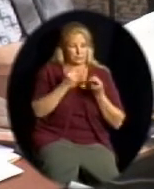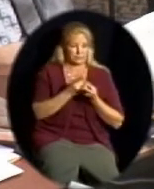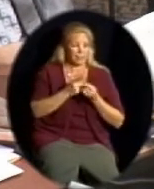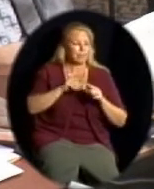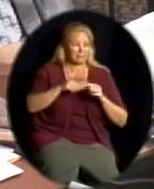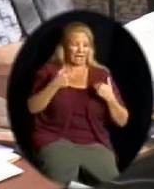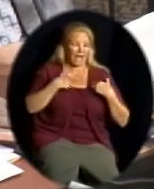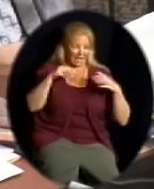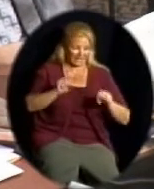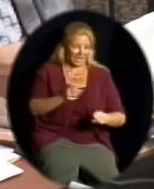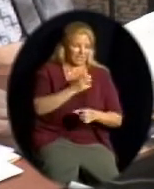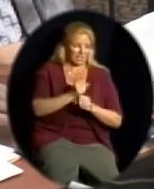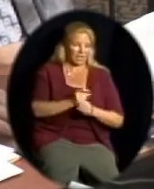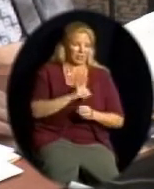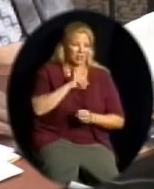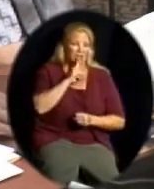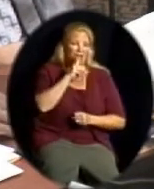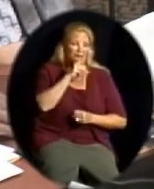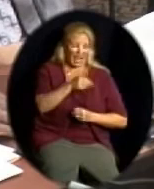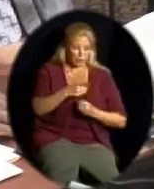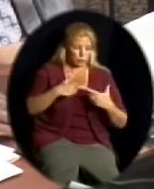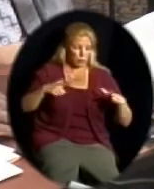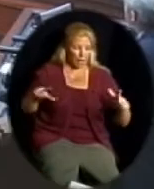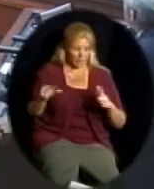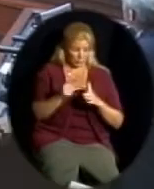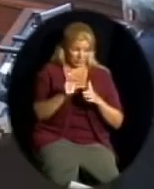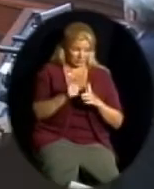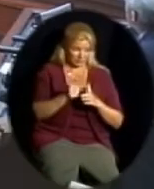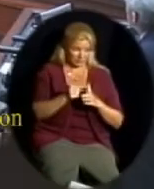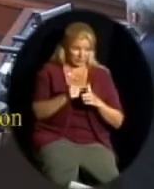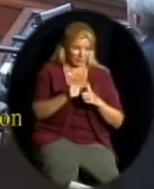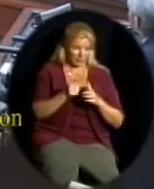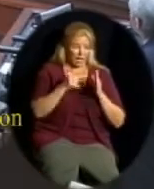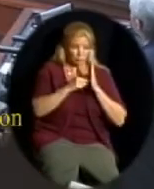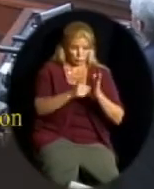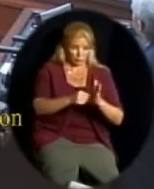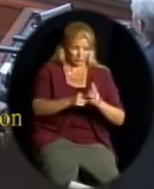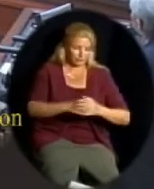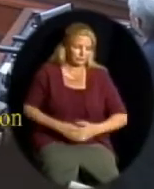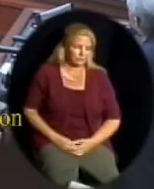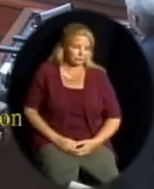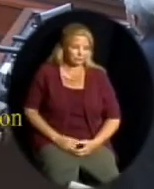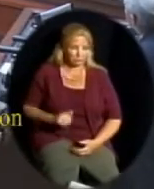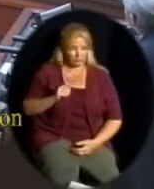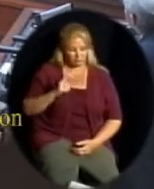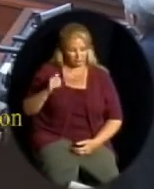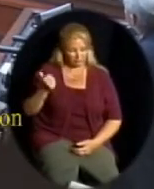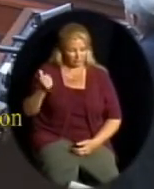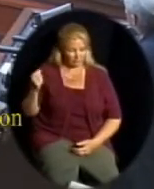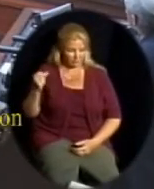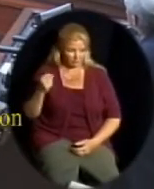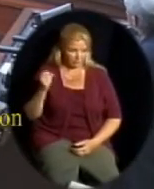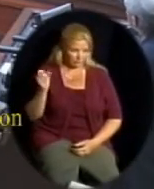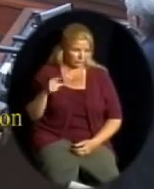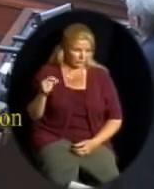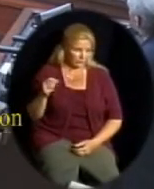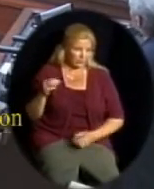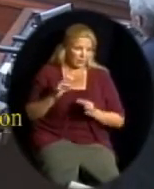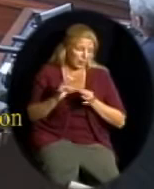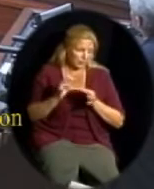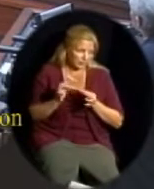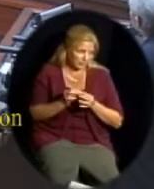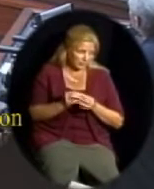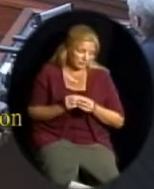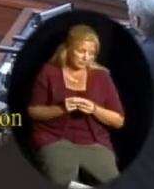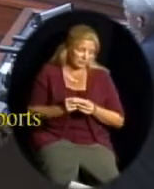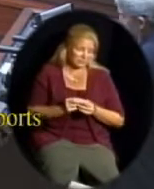for you, and we can do that. Yeah, and the actual language actually is fairly straightforward on the surface. But if you look, for instance, at what